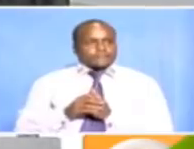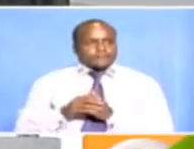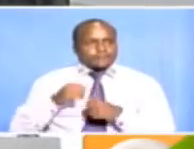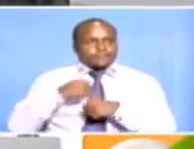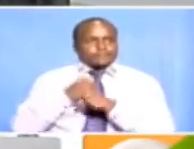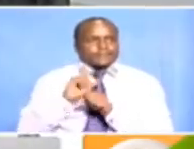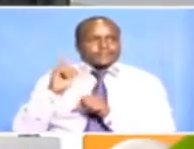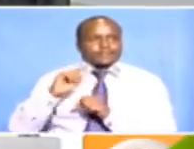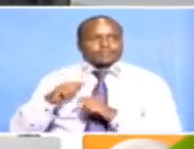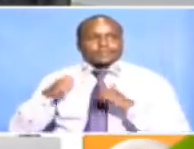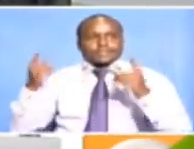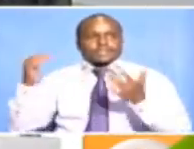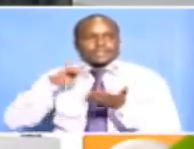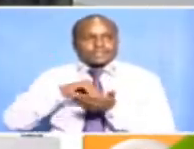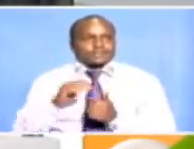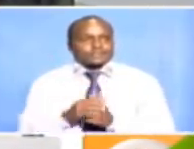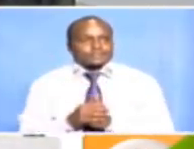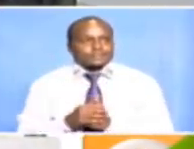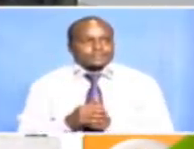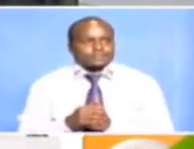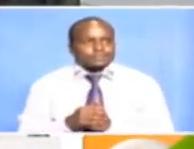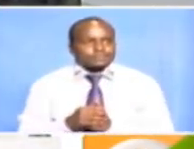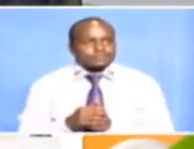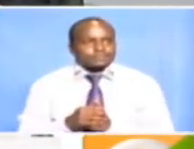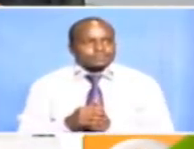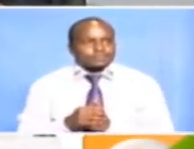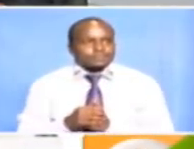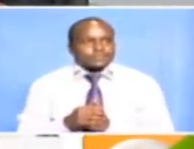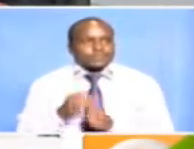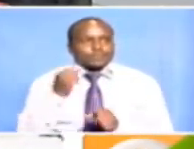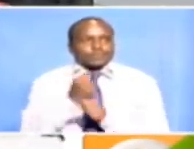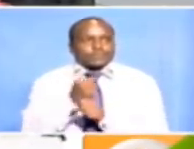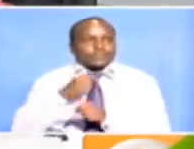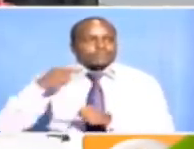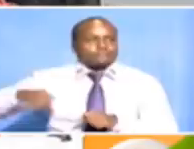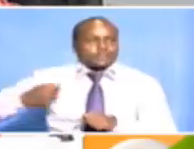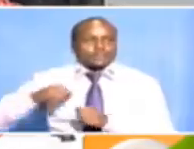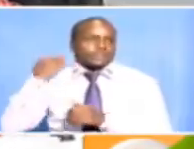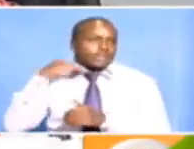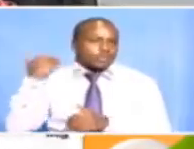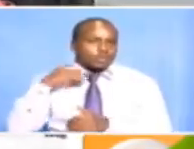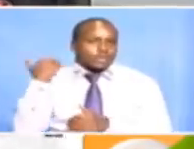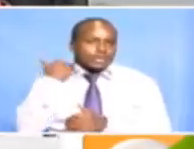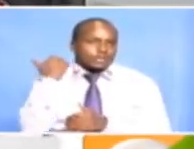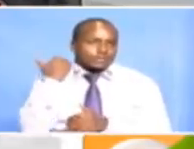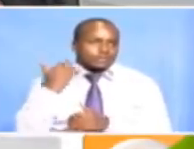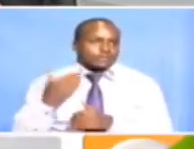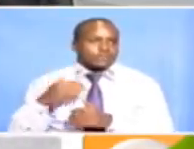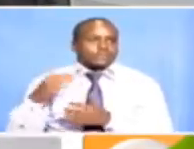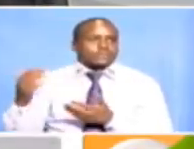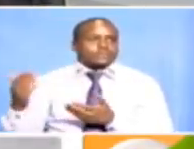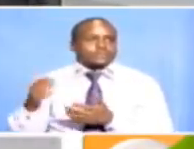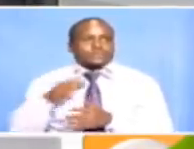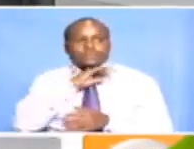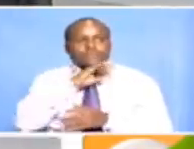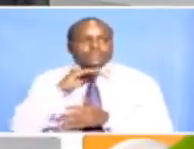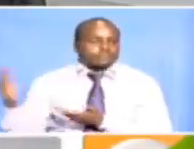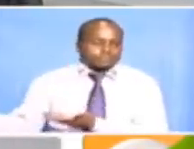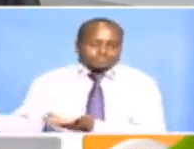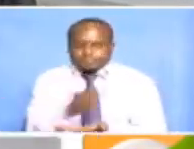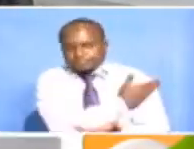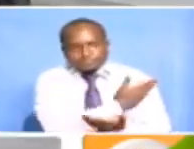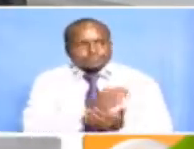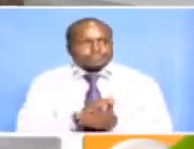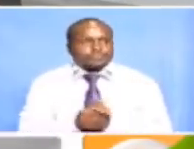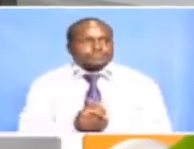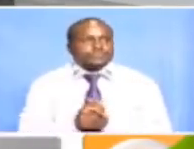Yes. Yes. We are doing a factory in Dendora. All the garbage, takataka, we'll be buying takataka. We are